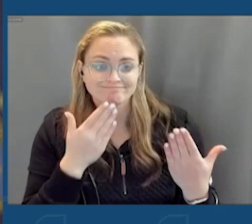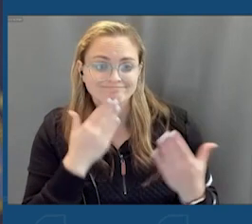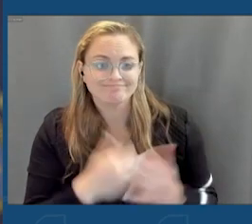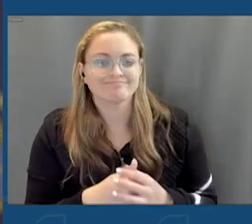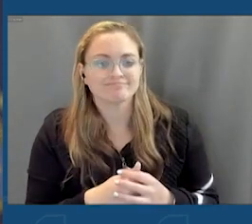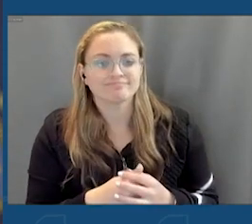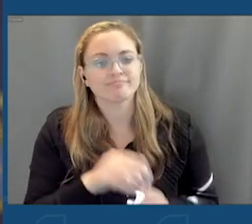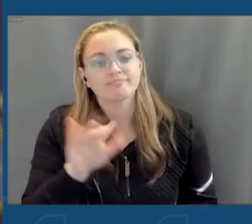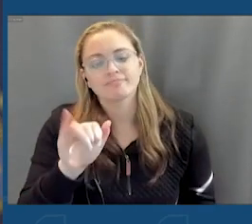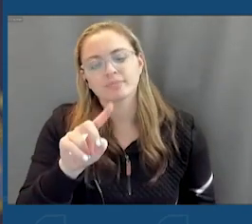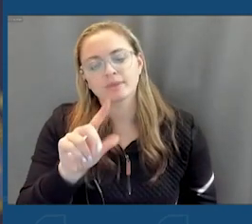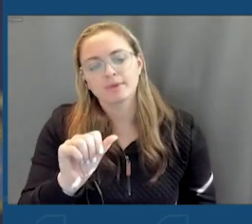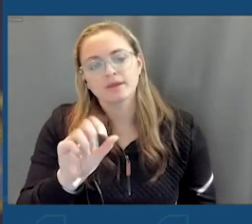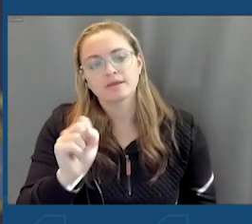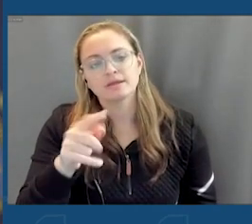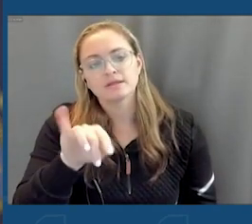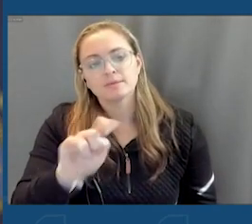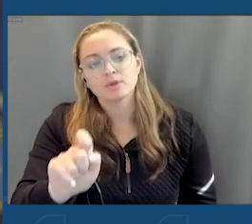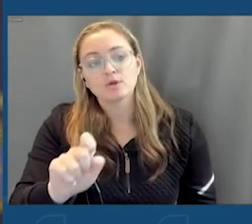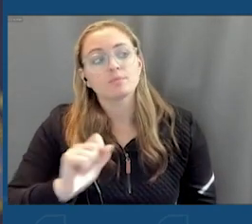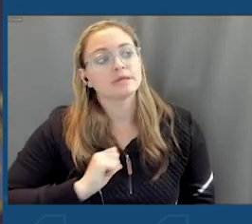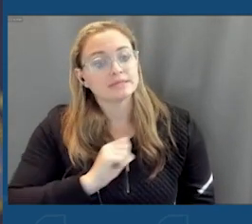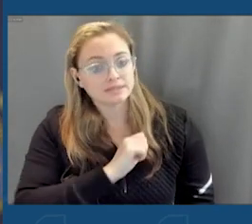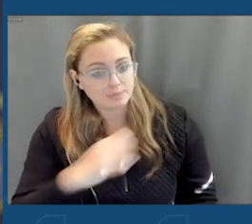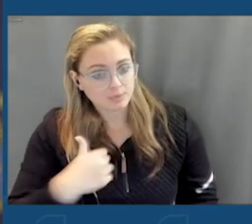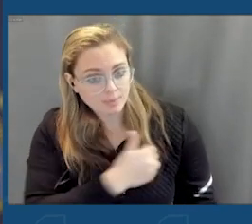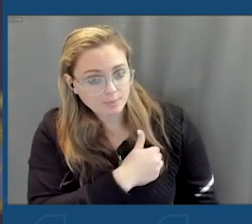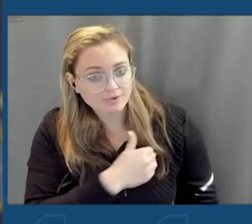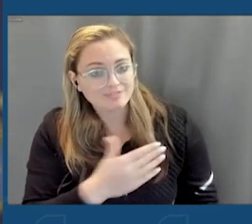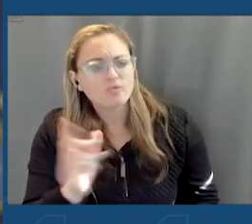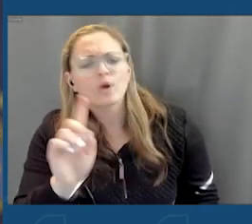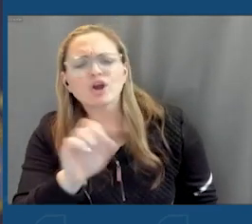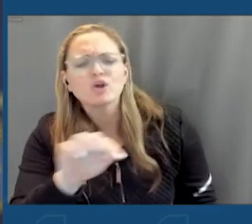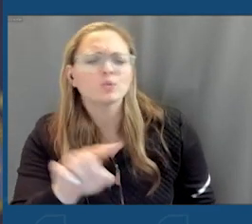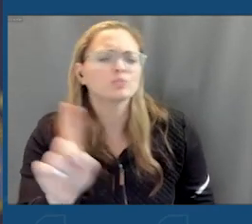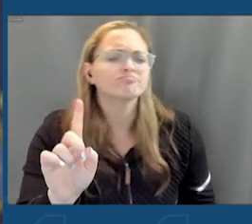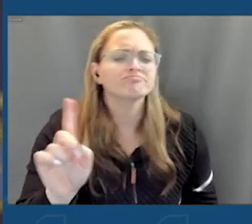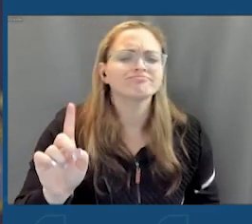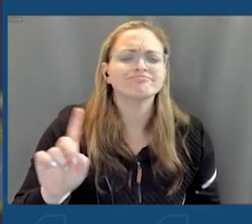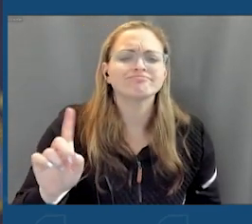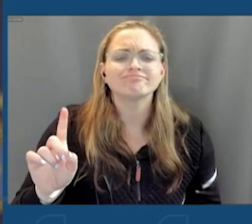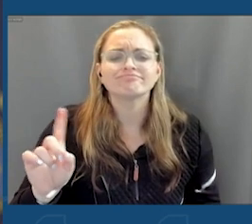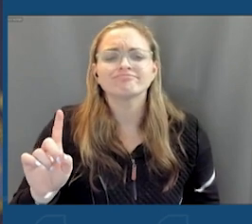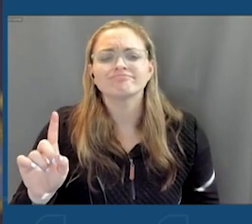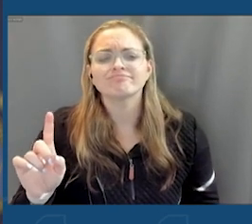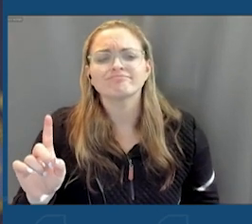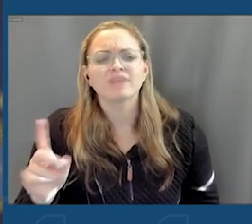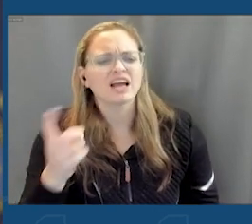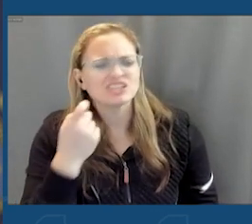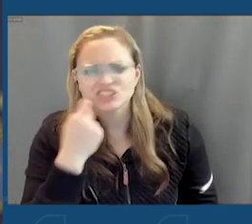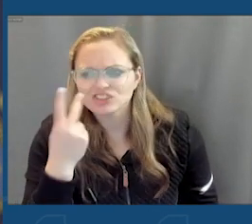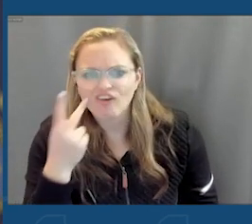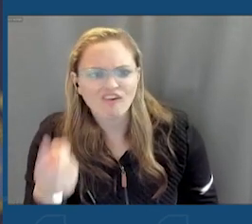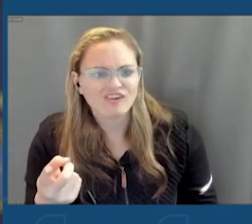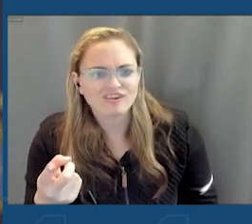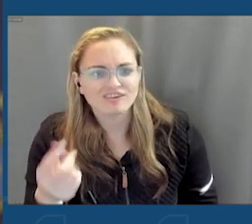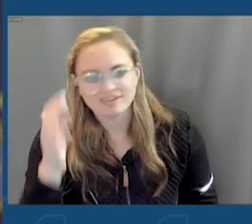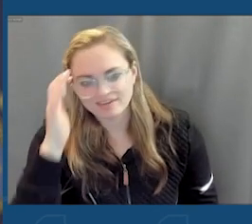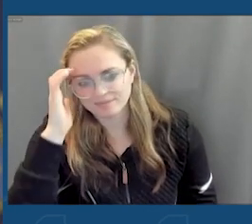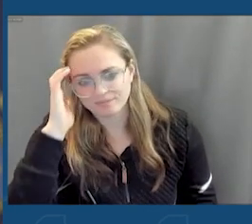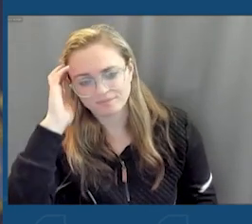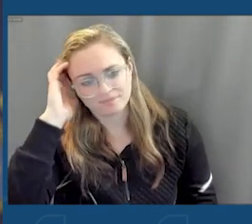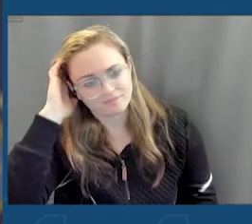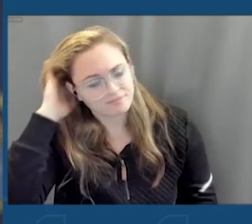Amanda Septimo, our State Assembly member, has joined us. Amanda, where are you? Just saw her.